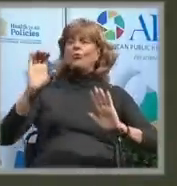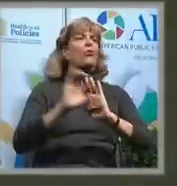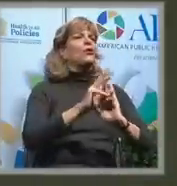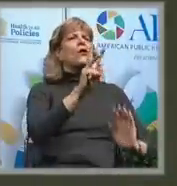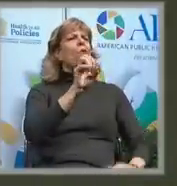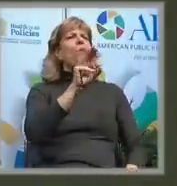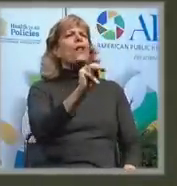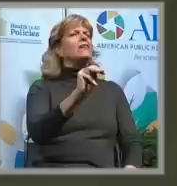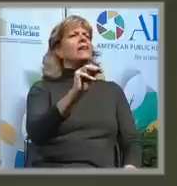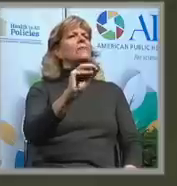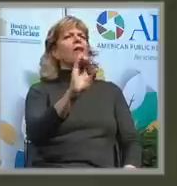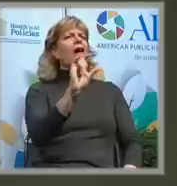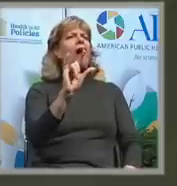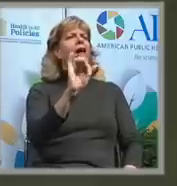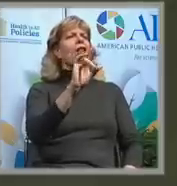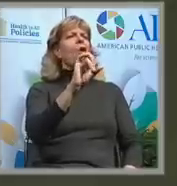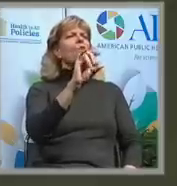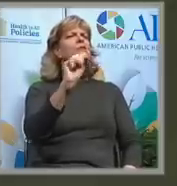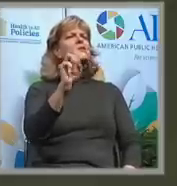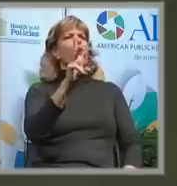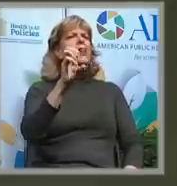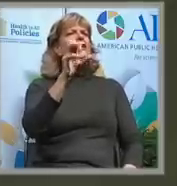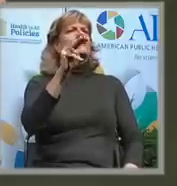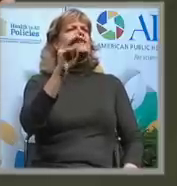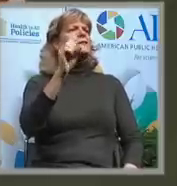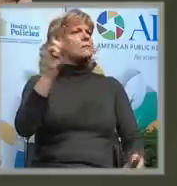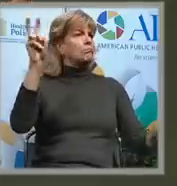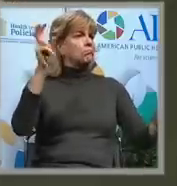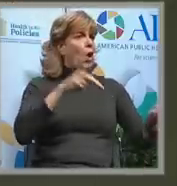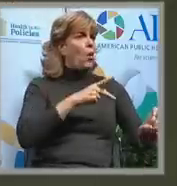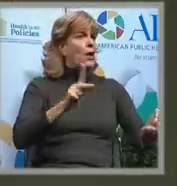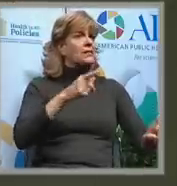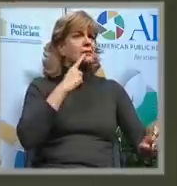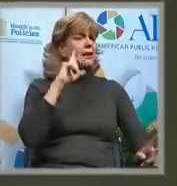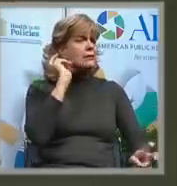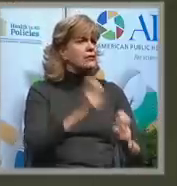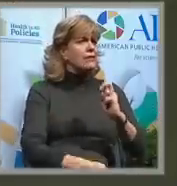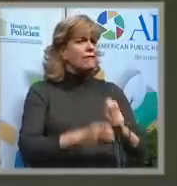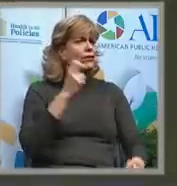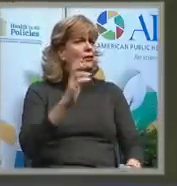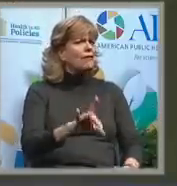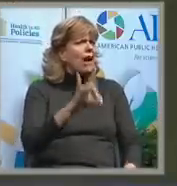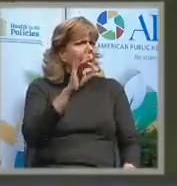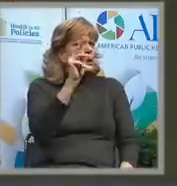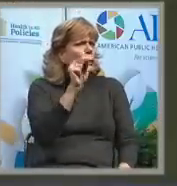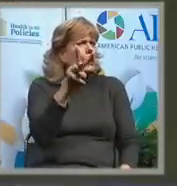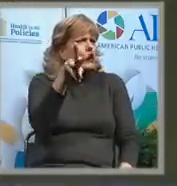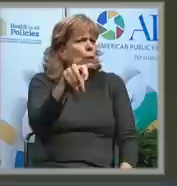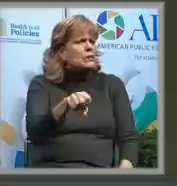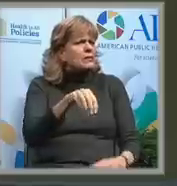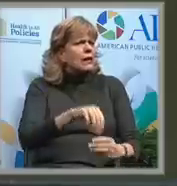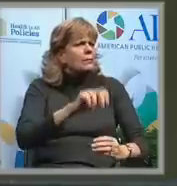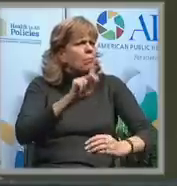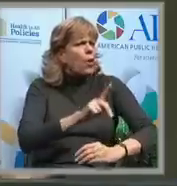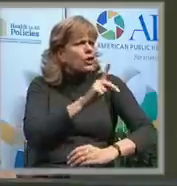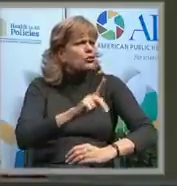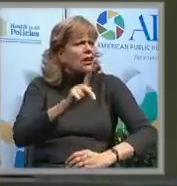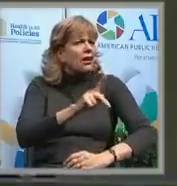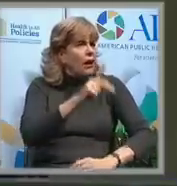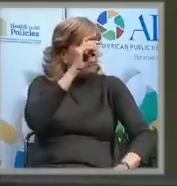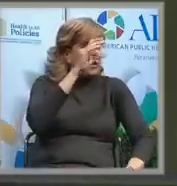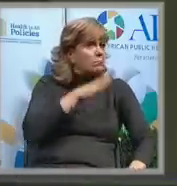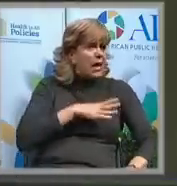Carlos Williams said that it's difficult to find news in poetry, and yet men